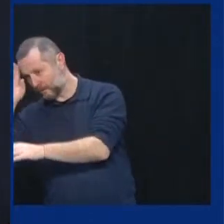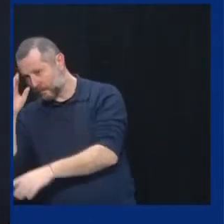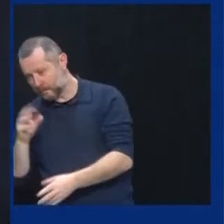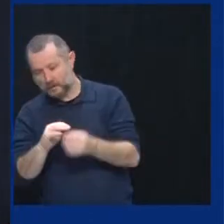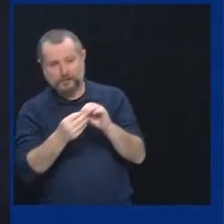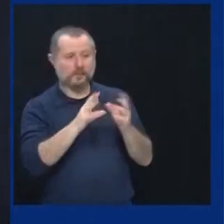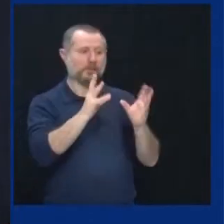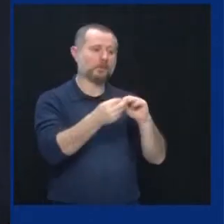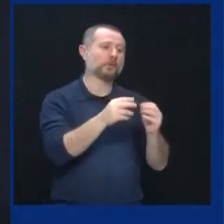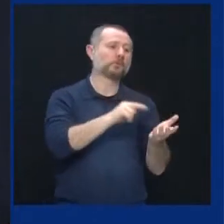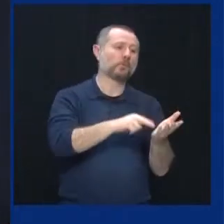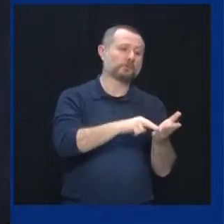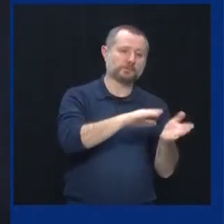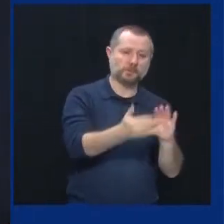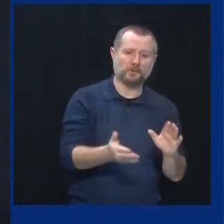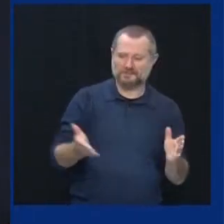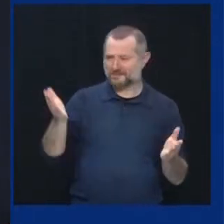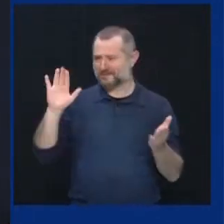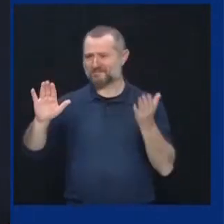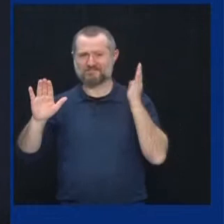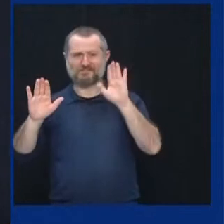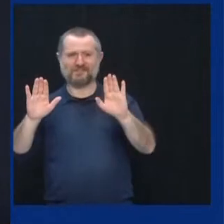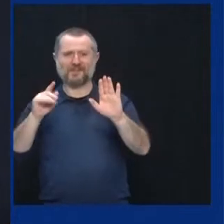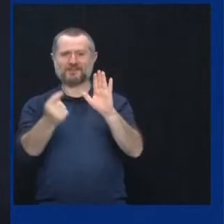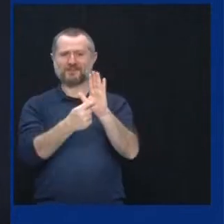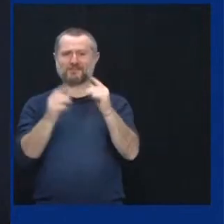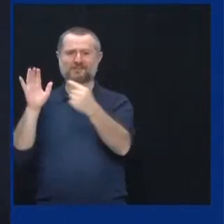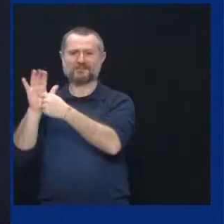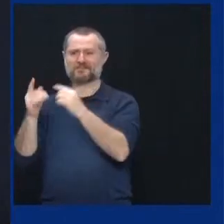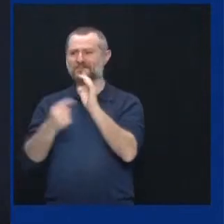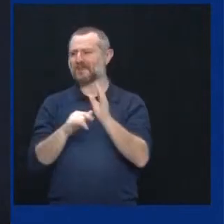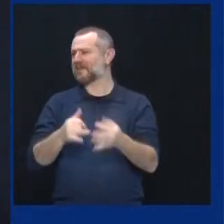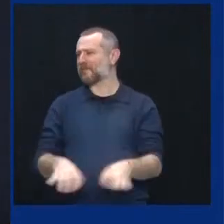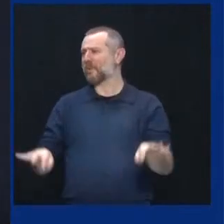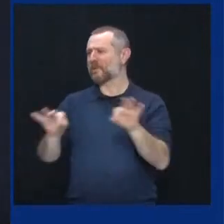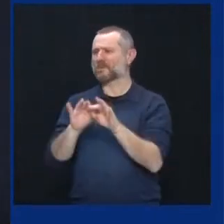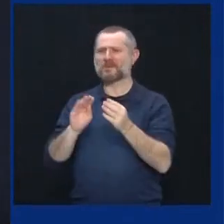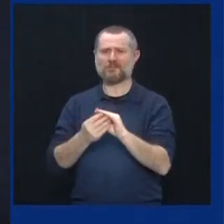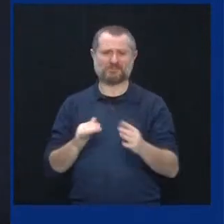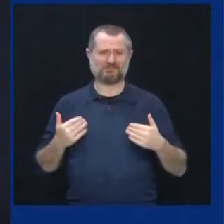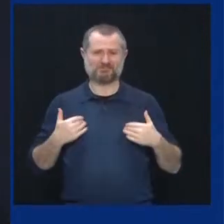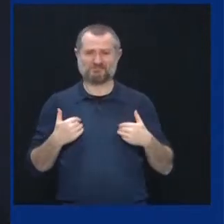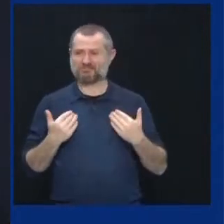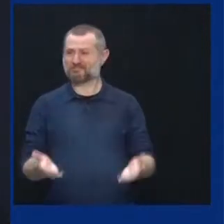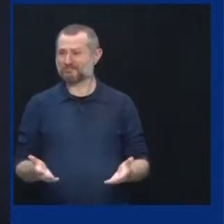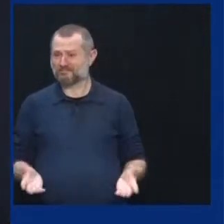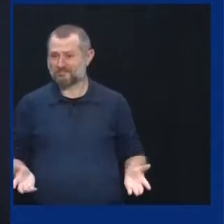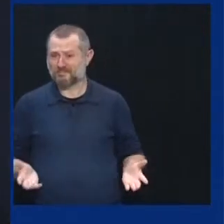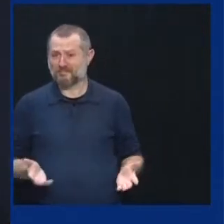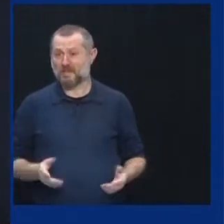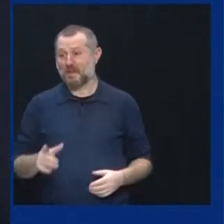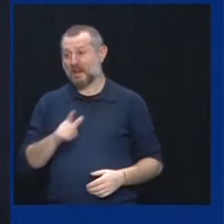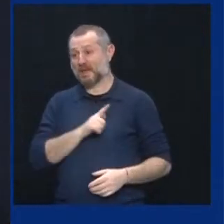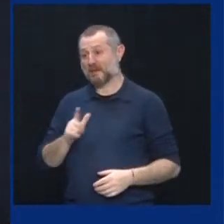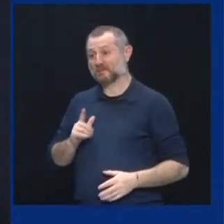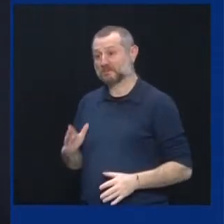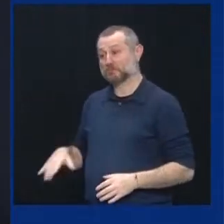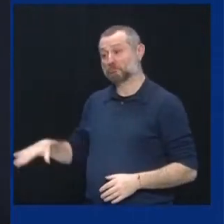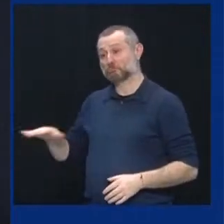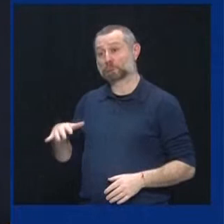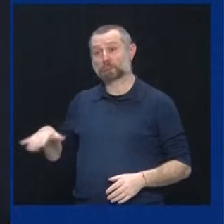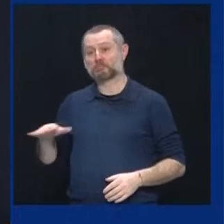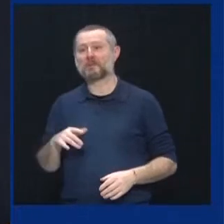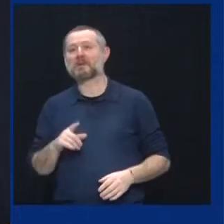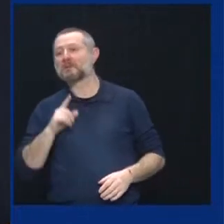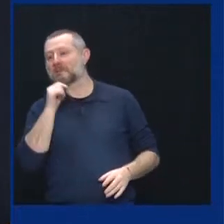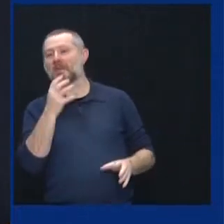deaths, and those were the relevant numbers as far as I'm concerned. Well, state legislators didn't